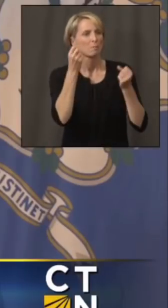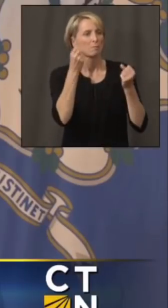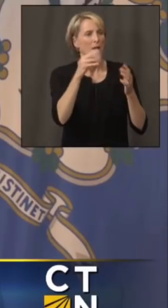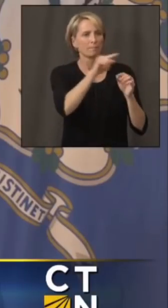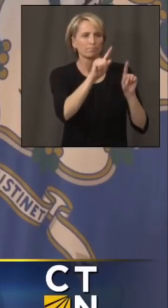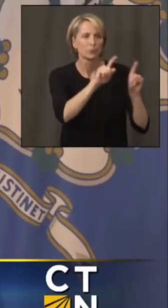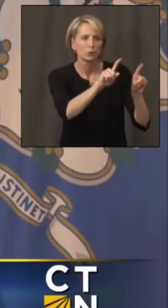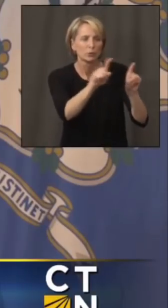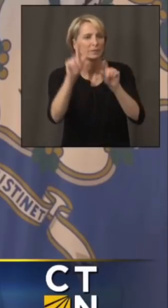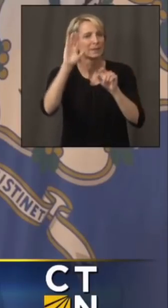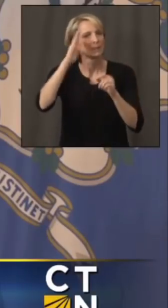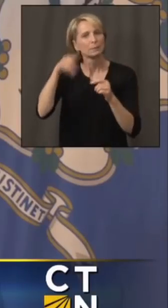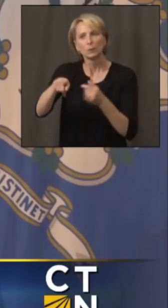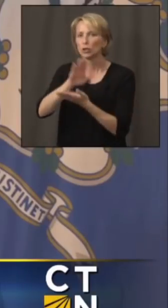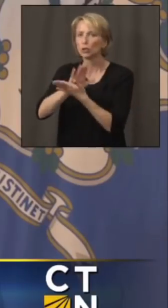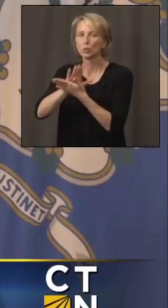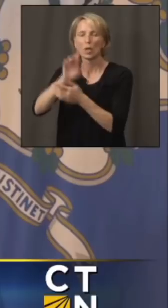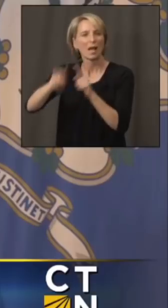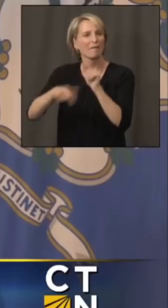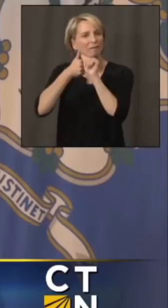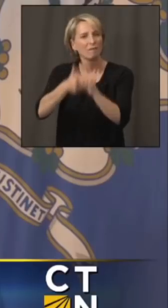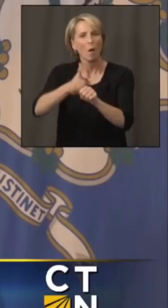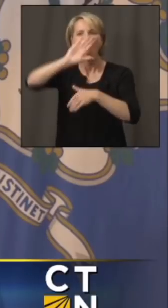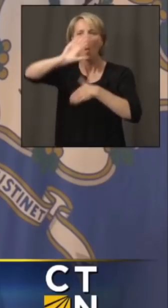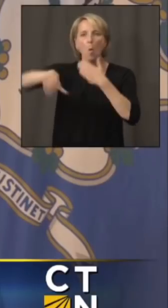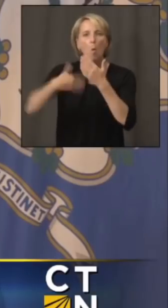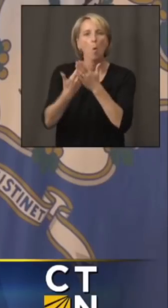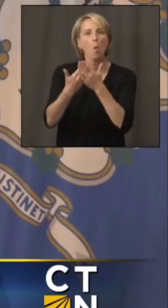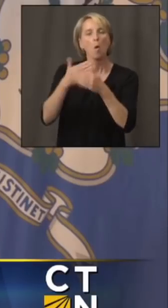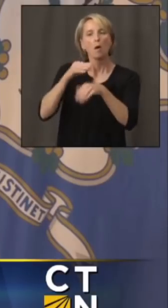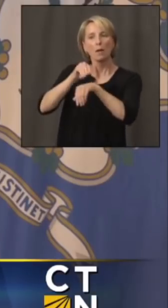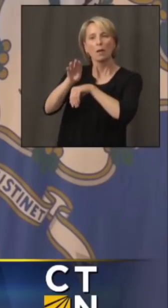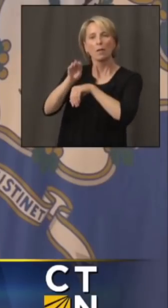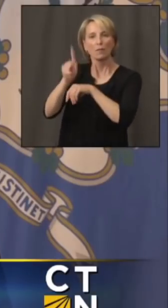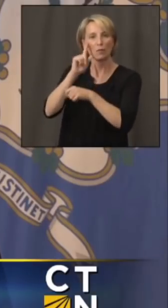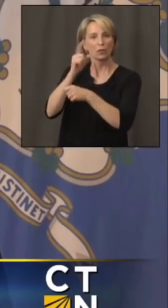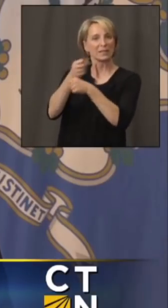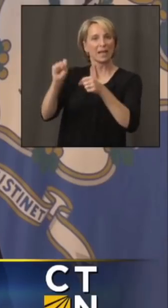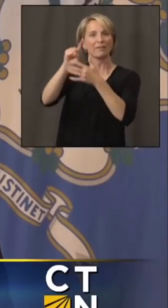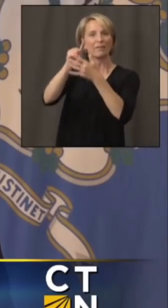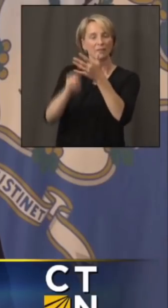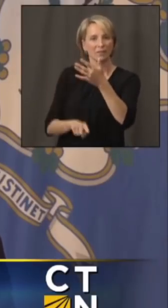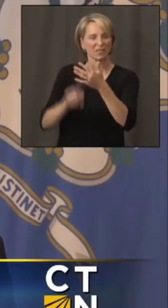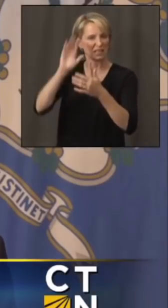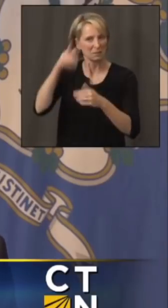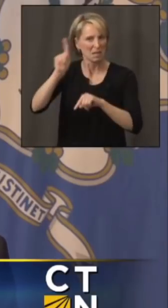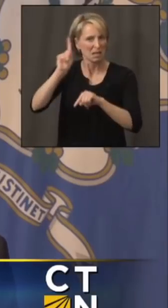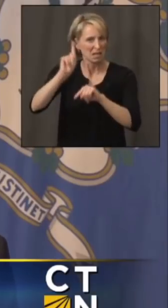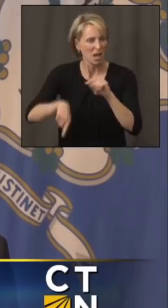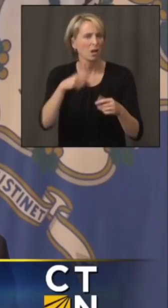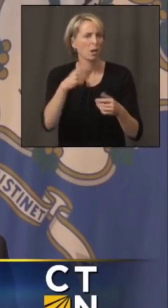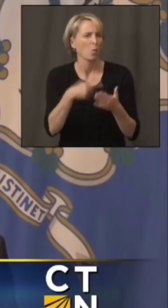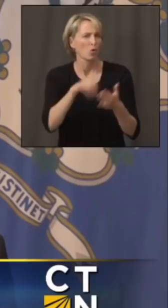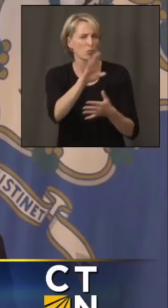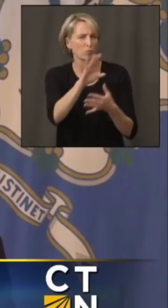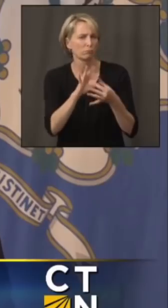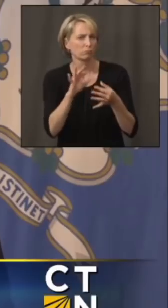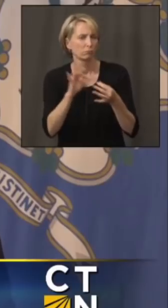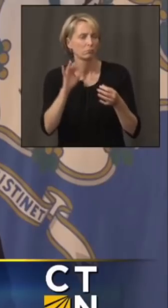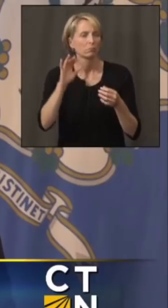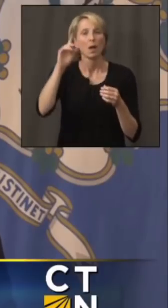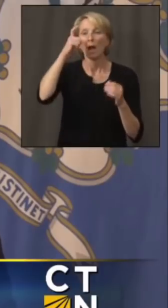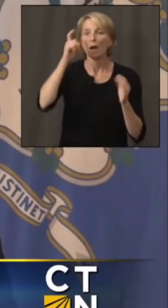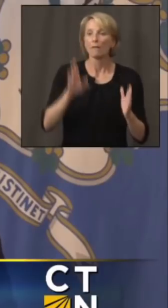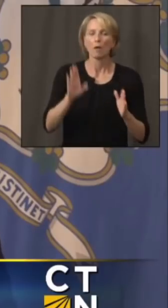to follow through with some of these safety measures? Oh, look, when it comes to the safety measures, we've been very clear. We've got your